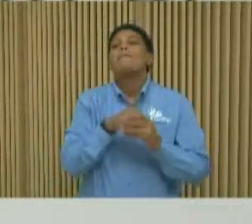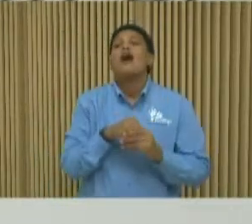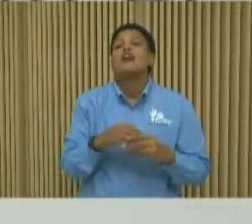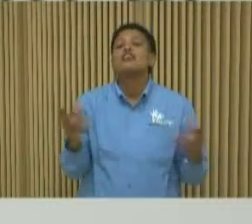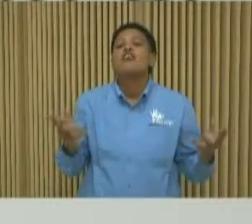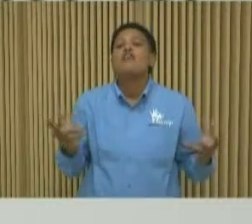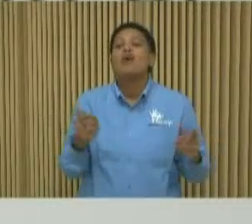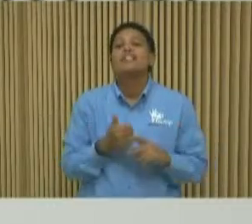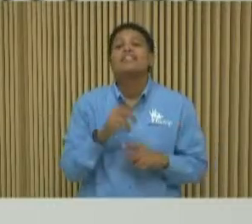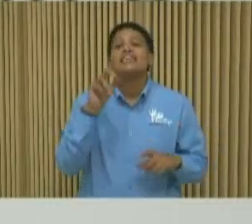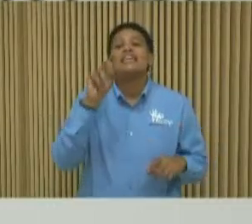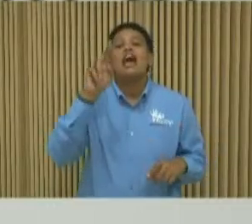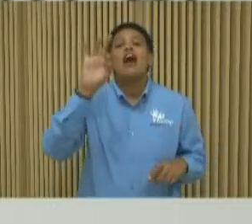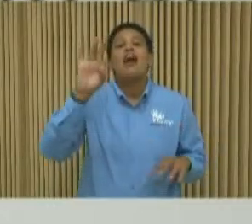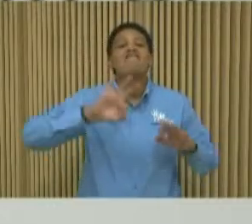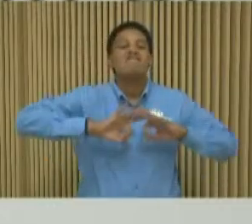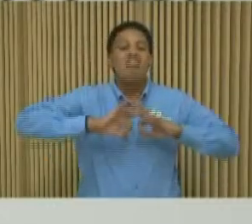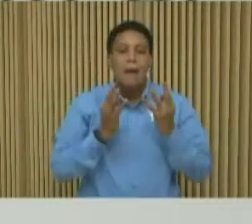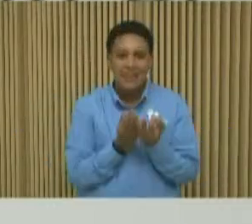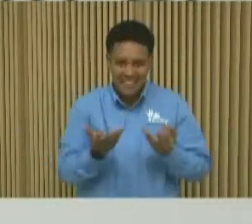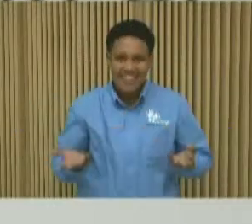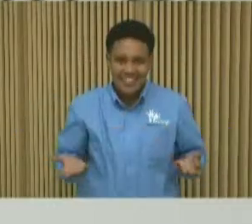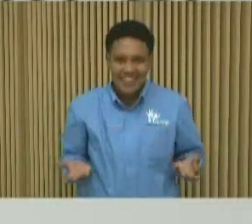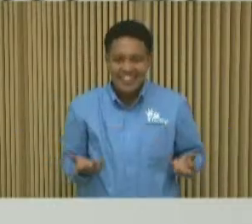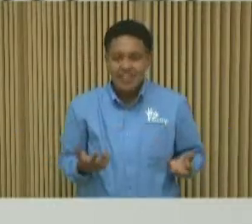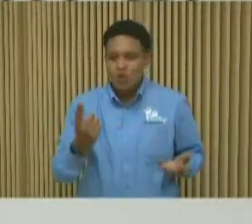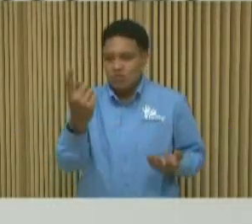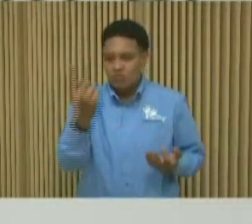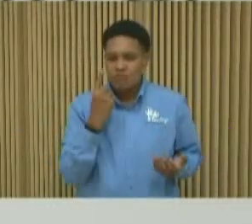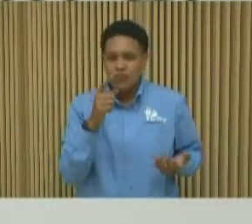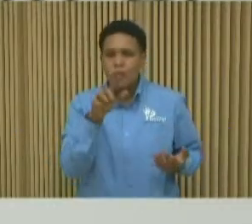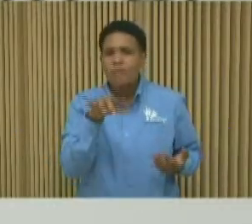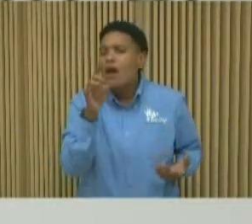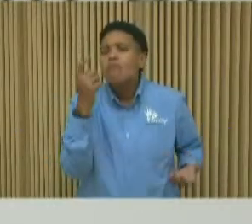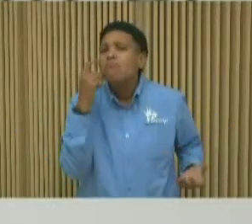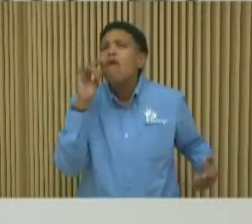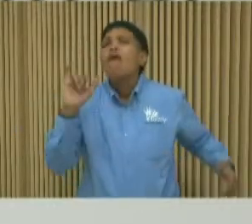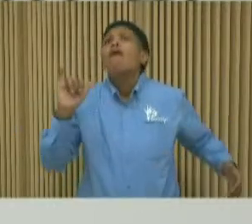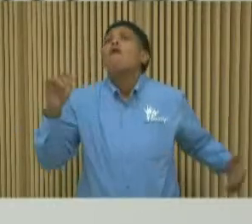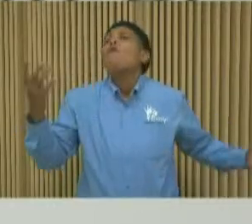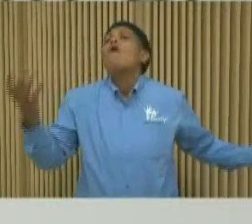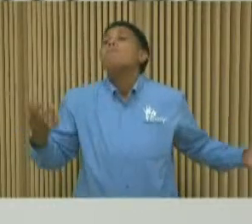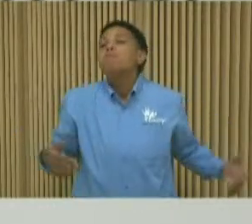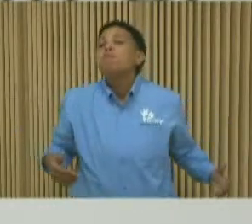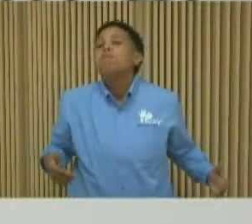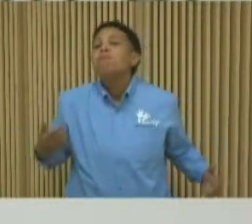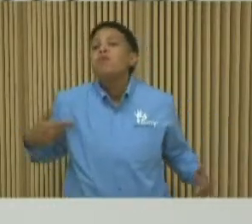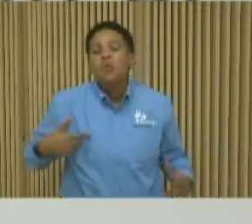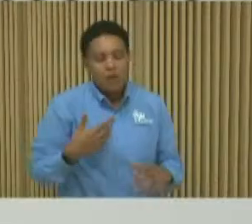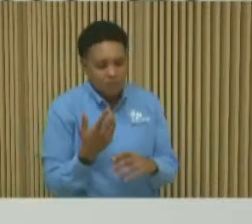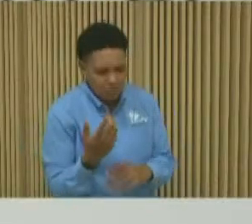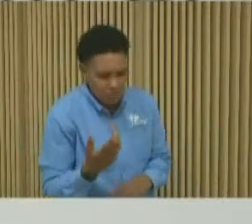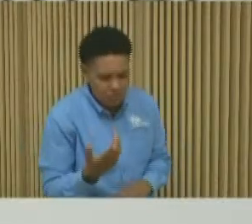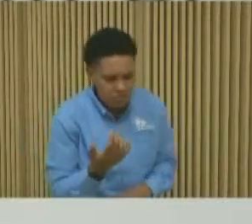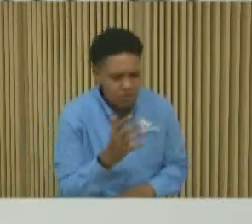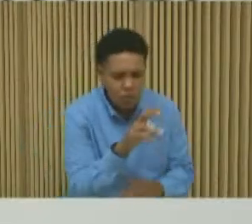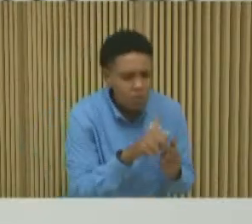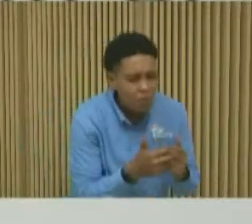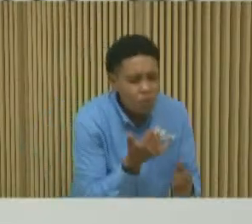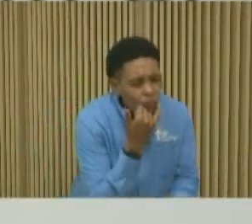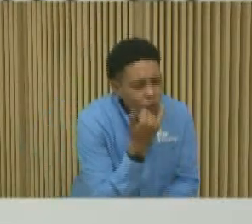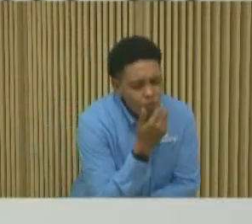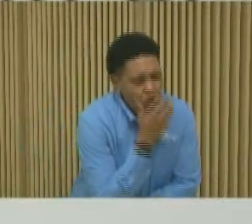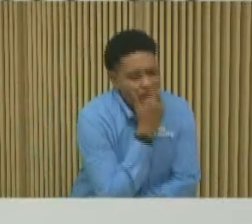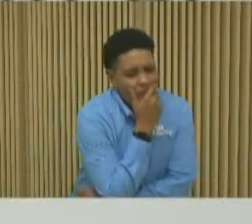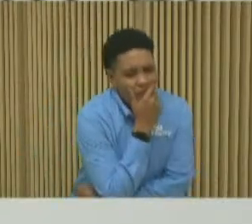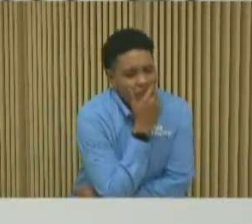the DRF family. And so what you will find is that we get to the bottom of their problems. Right.